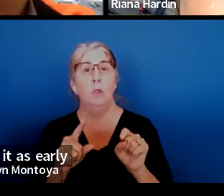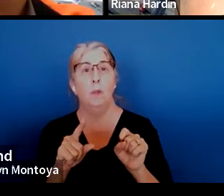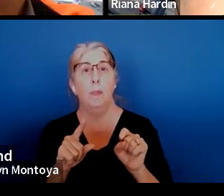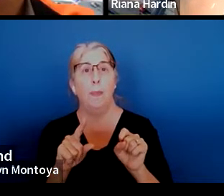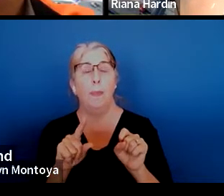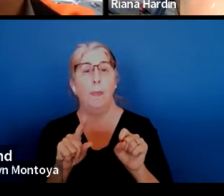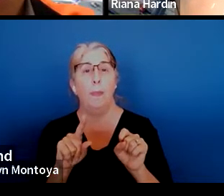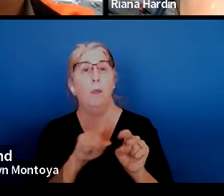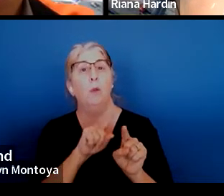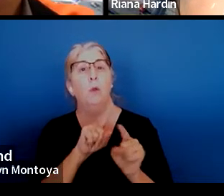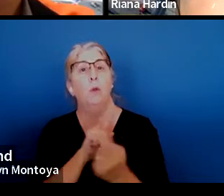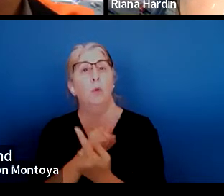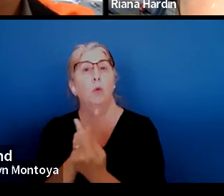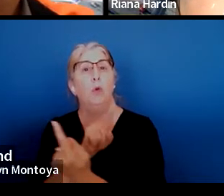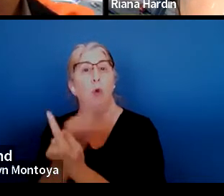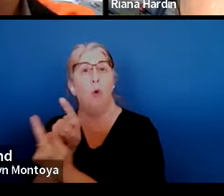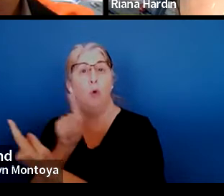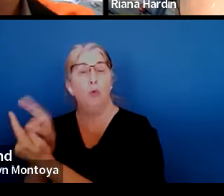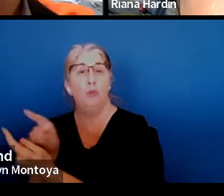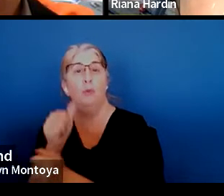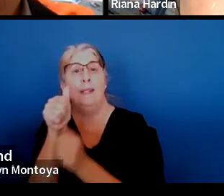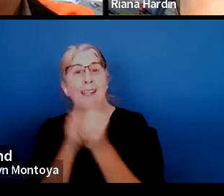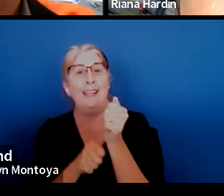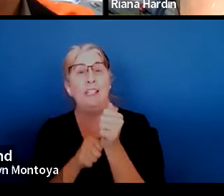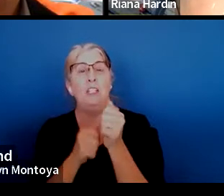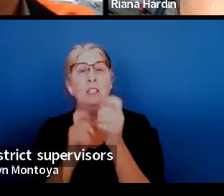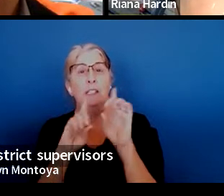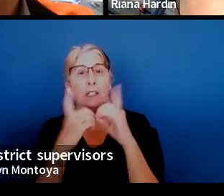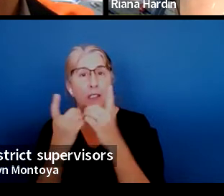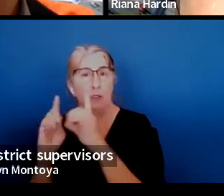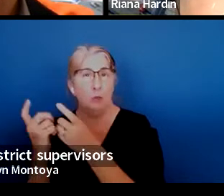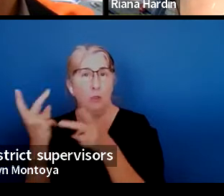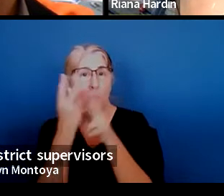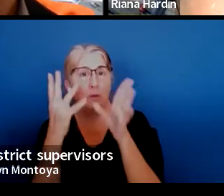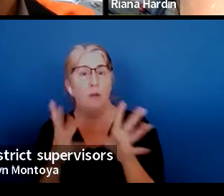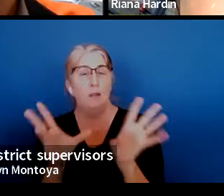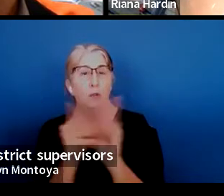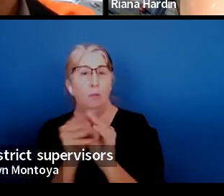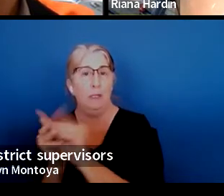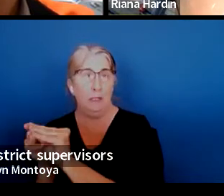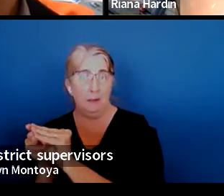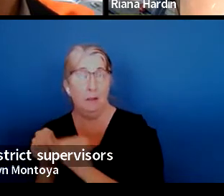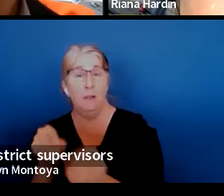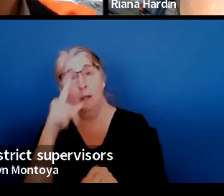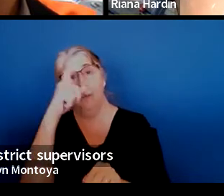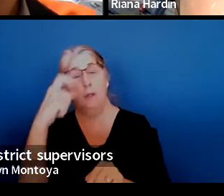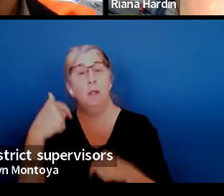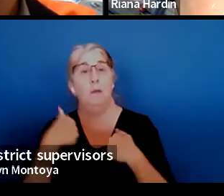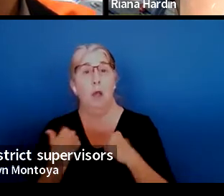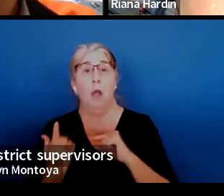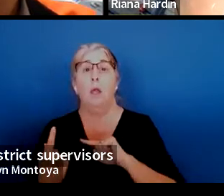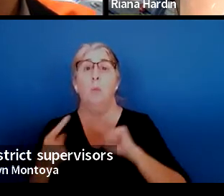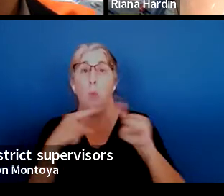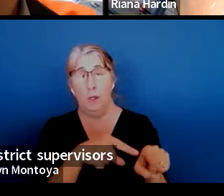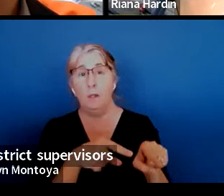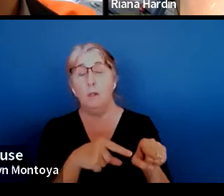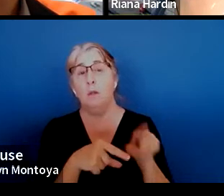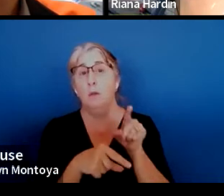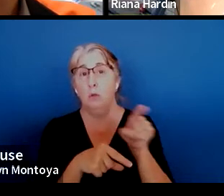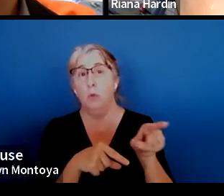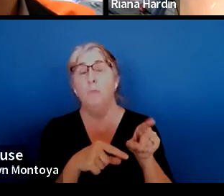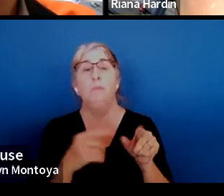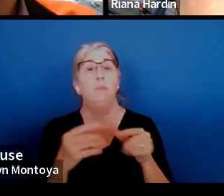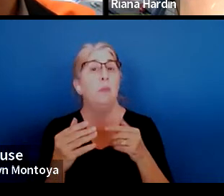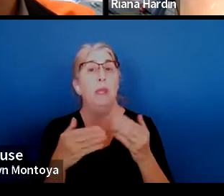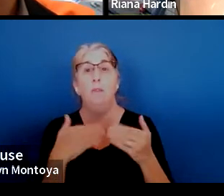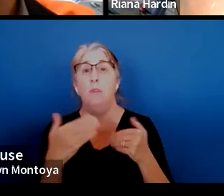your district supervisors meetings. Because I even went to, even though it